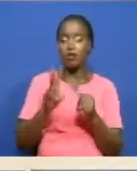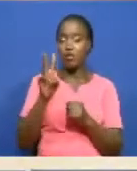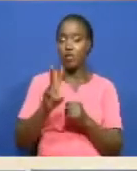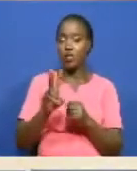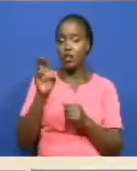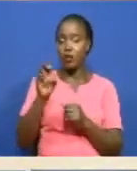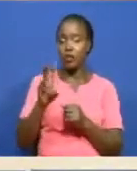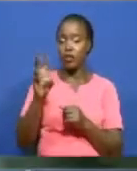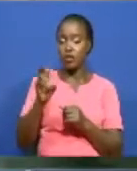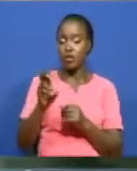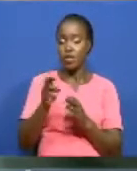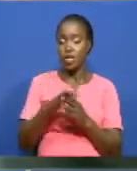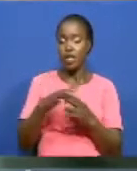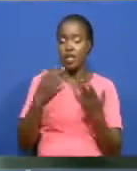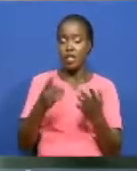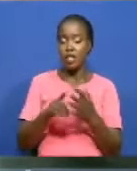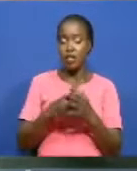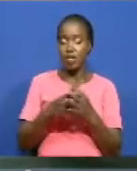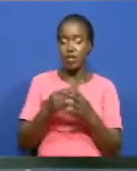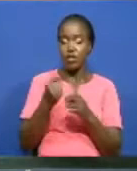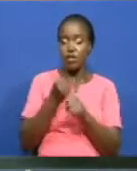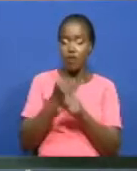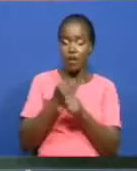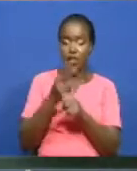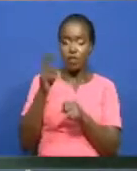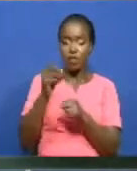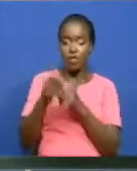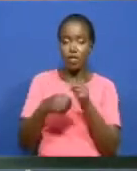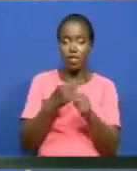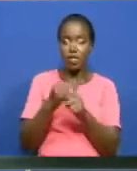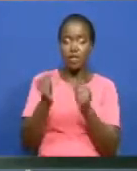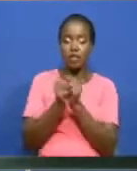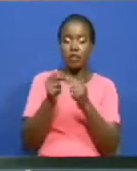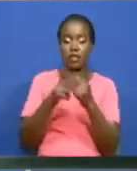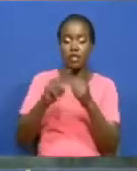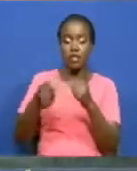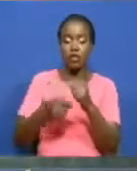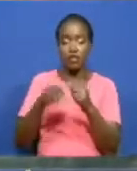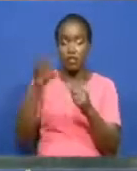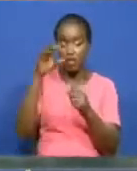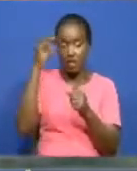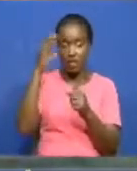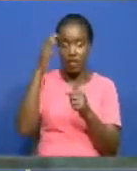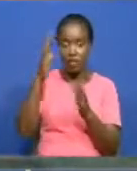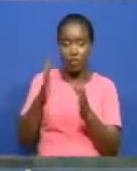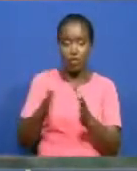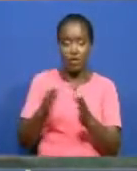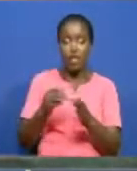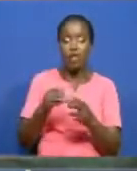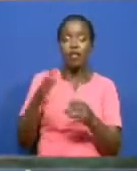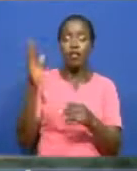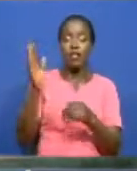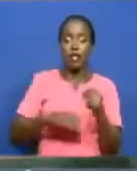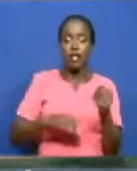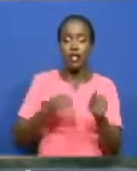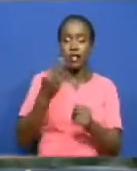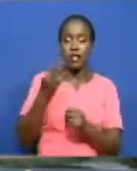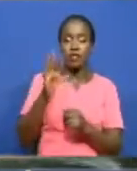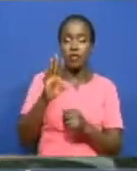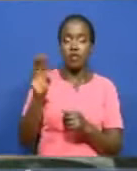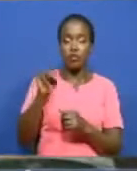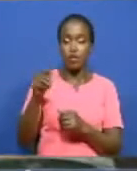The telco began operations 20 years ago with 17,000 customers, which have grown to more than 35 million today.